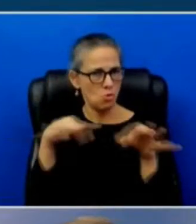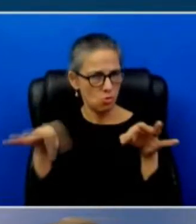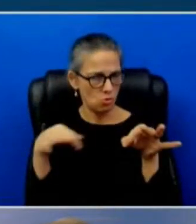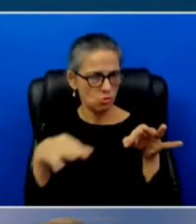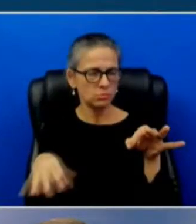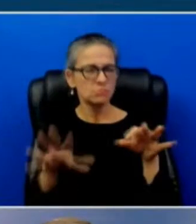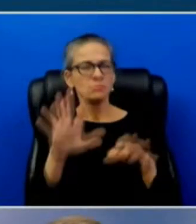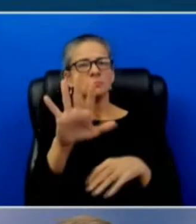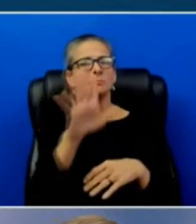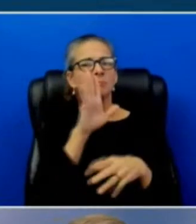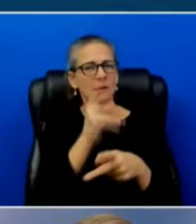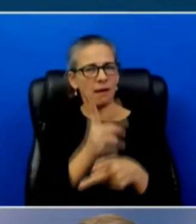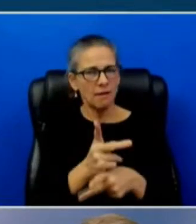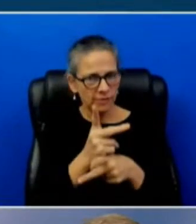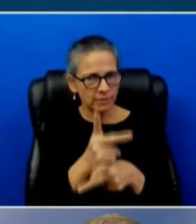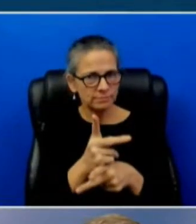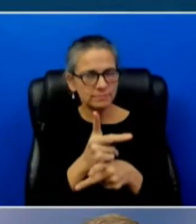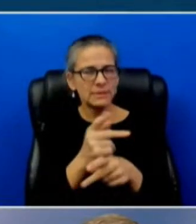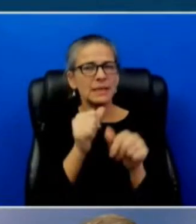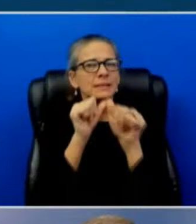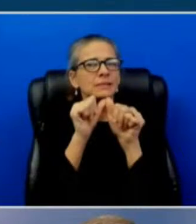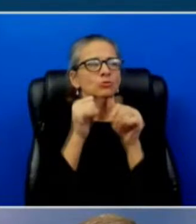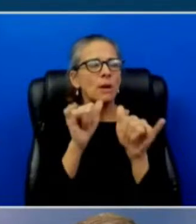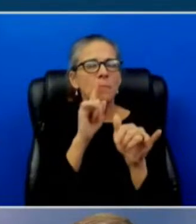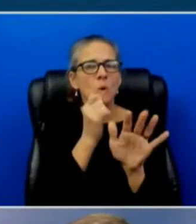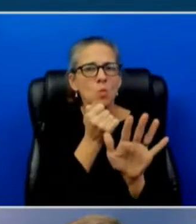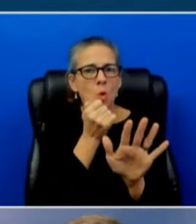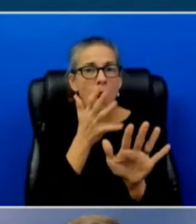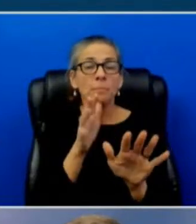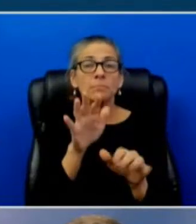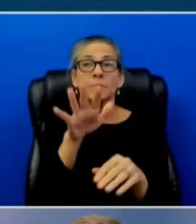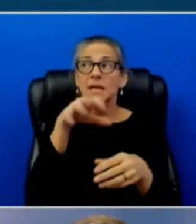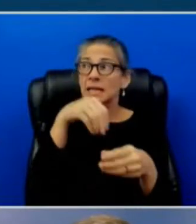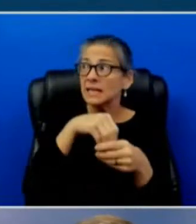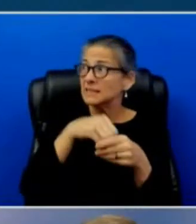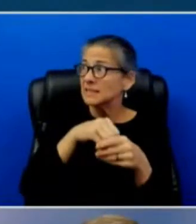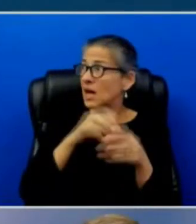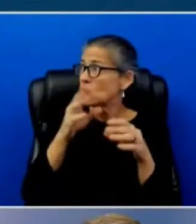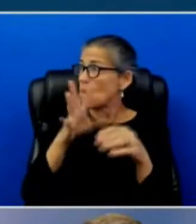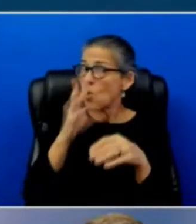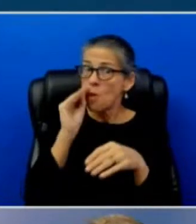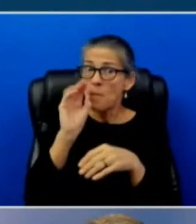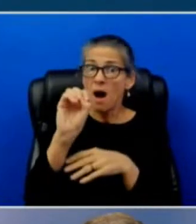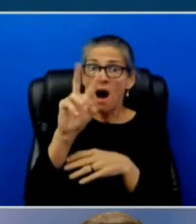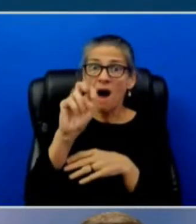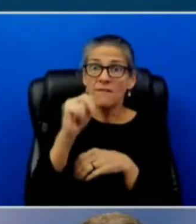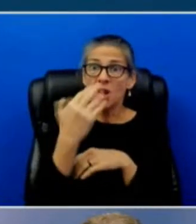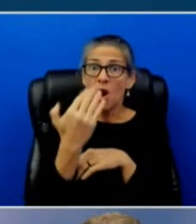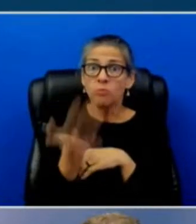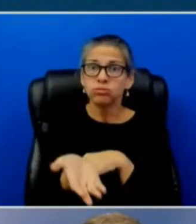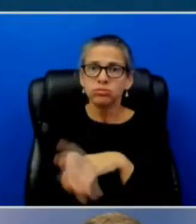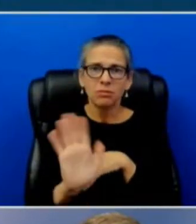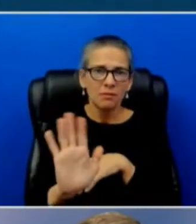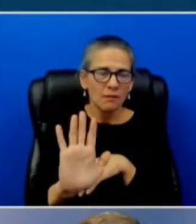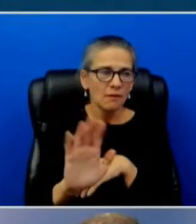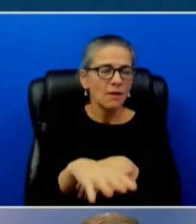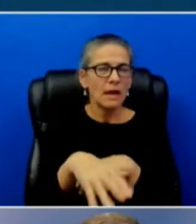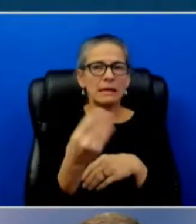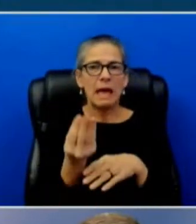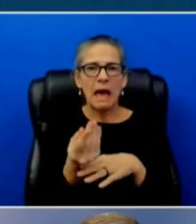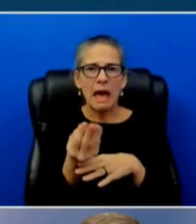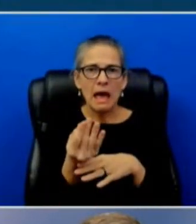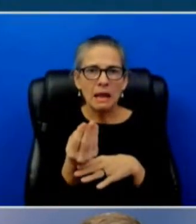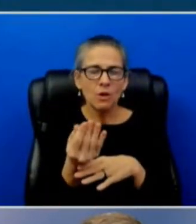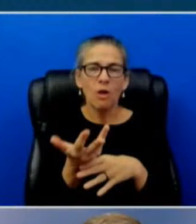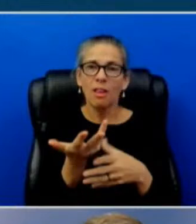in staying warm. Don't try to heat your home with the oven. Be careful with candles and open flames. A lot of people still have